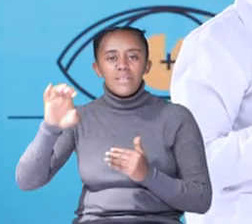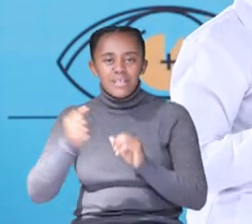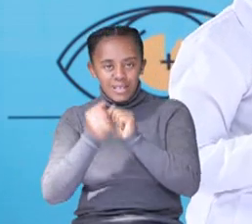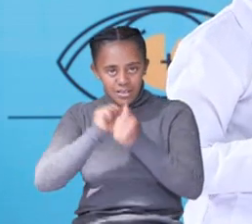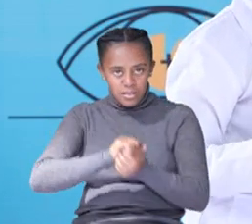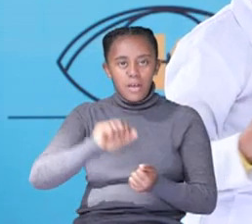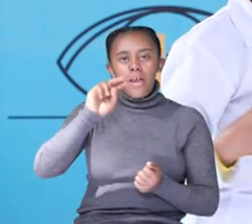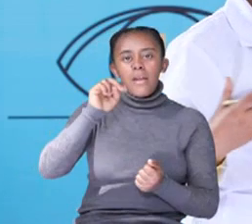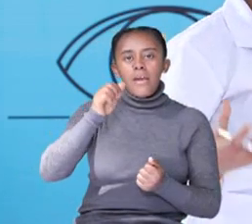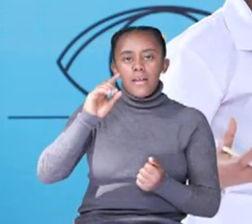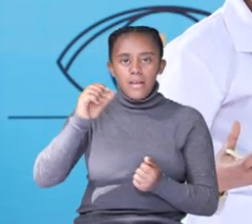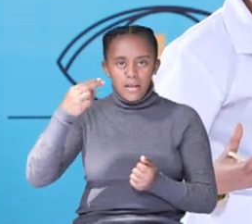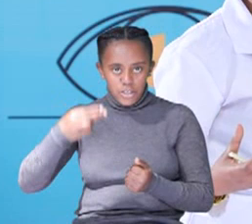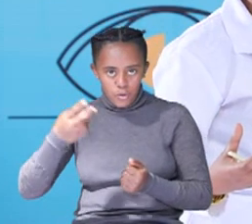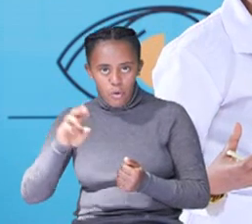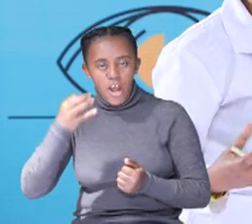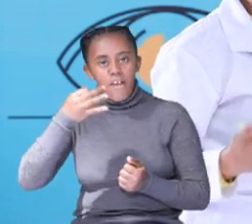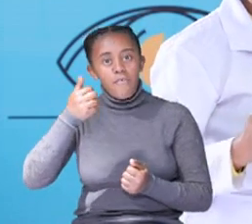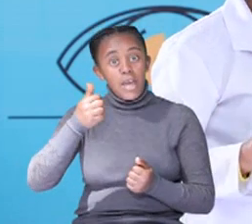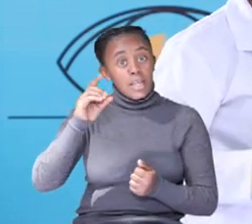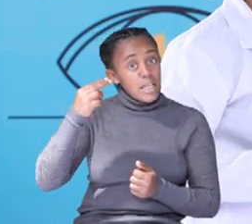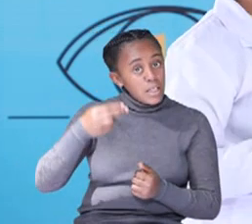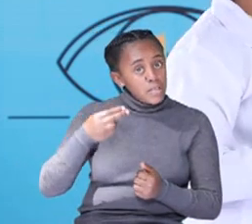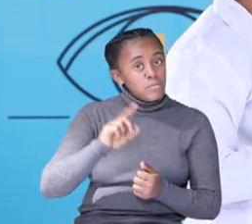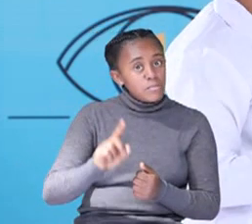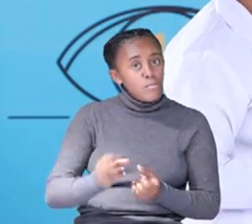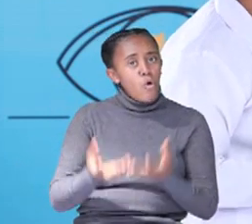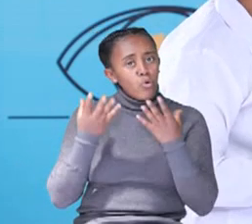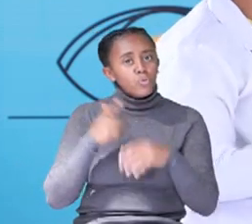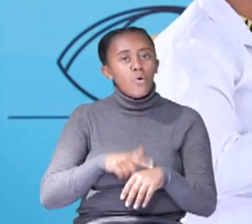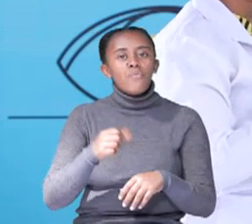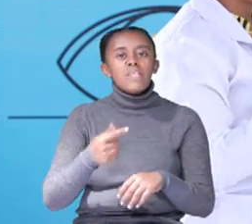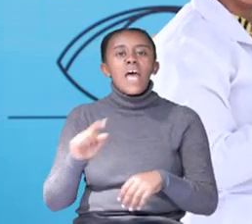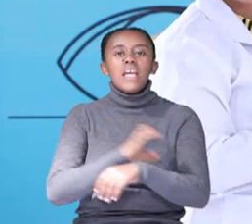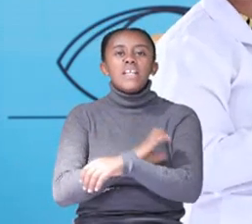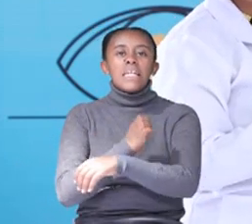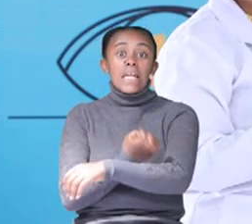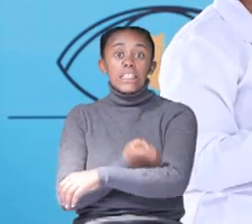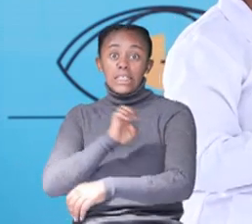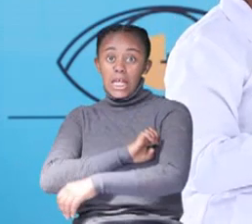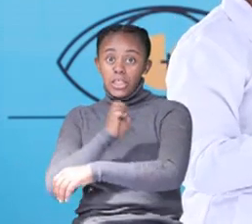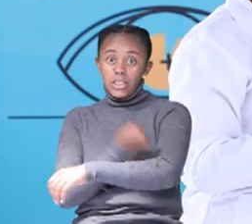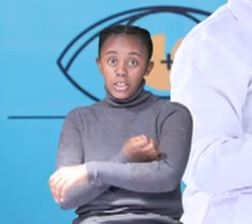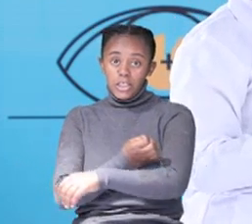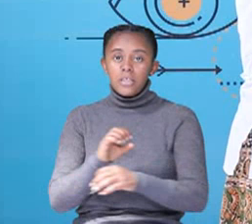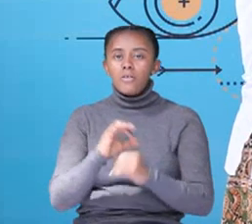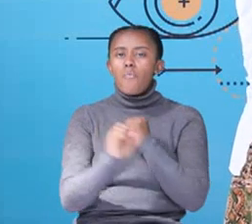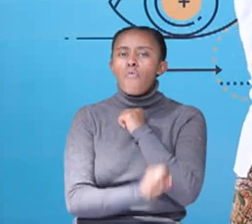into NADH and FADH, which means most of the energy stored in the form